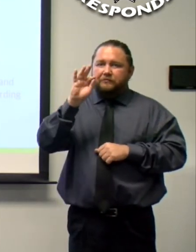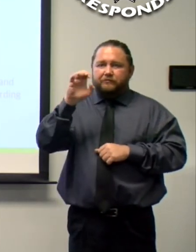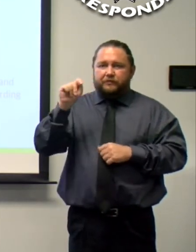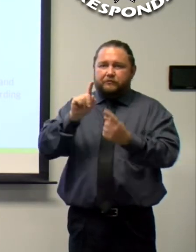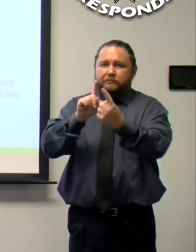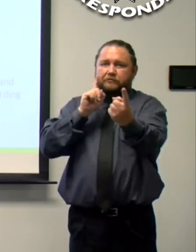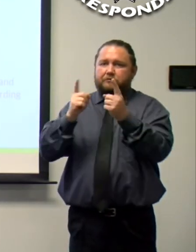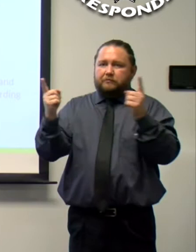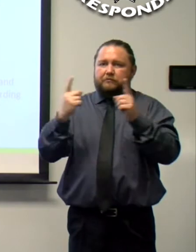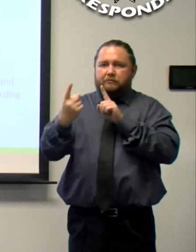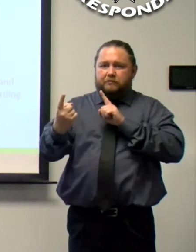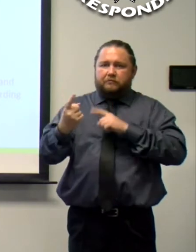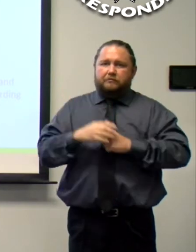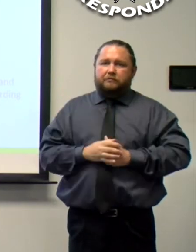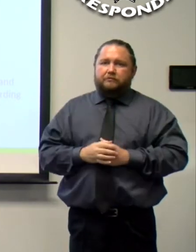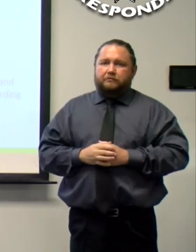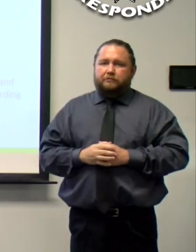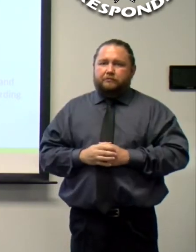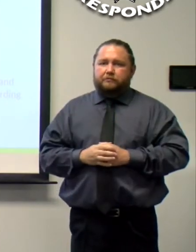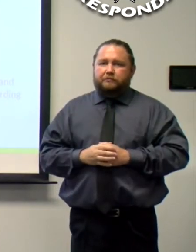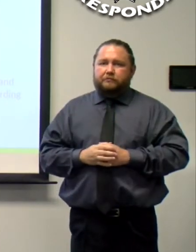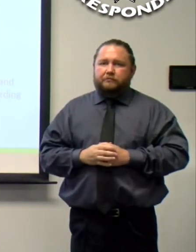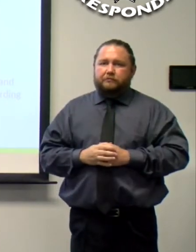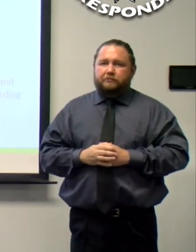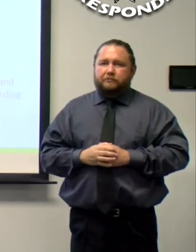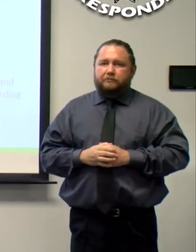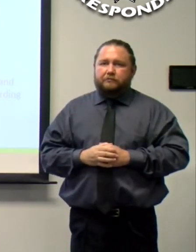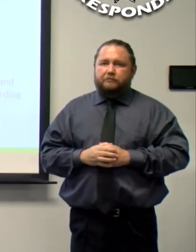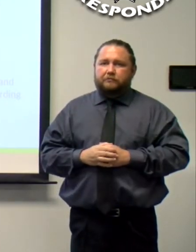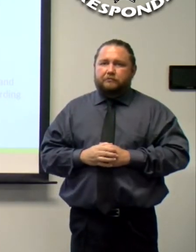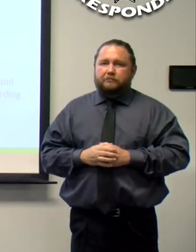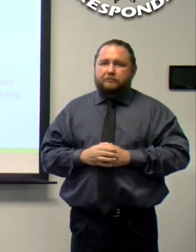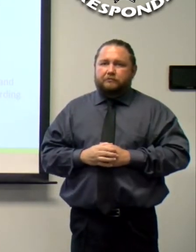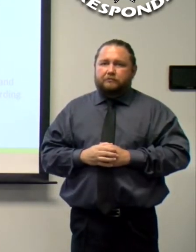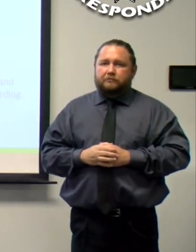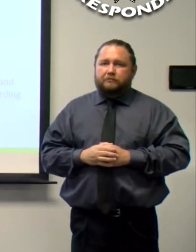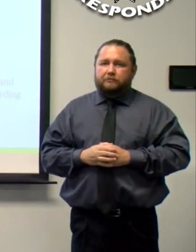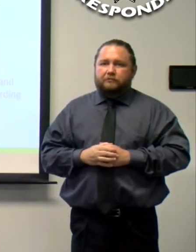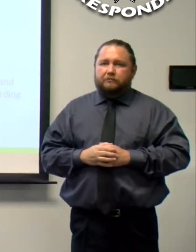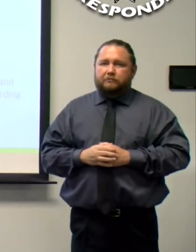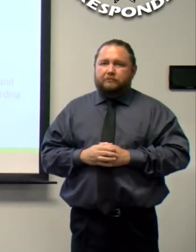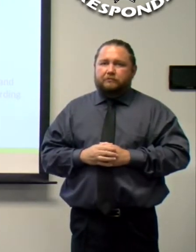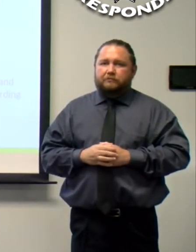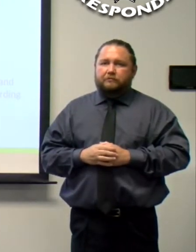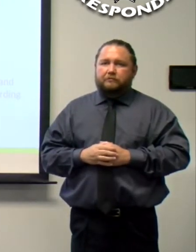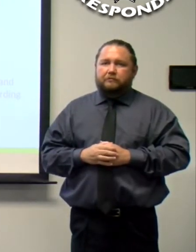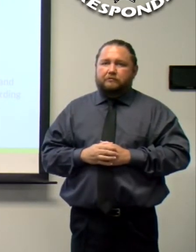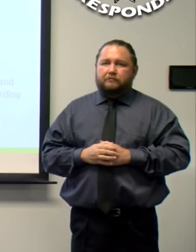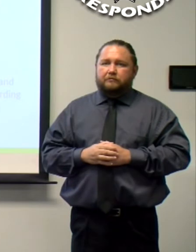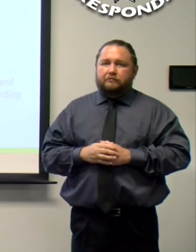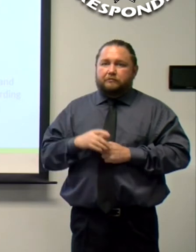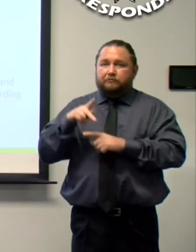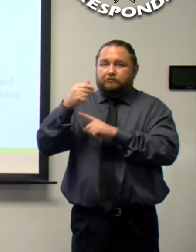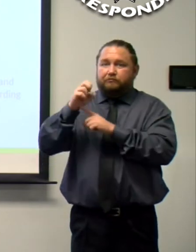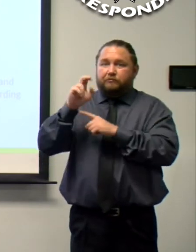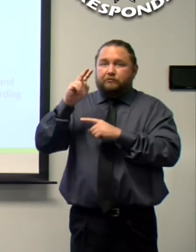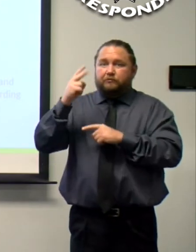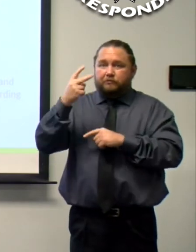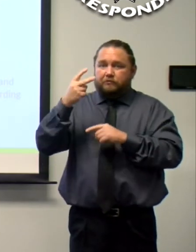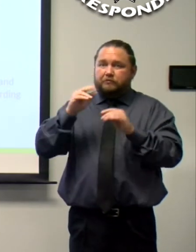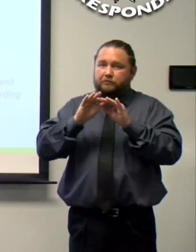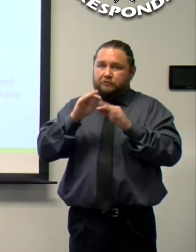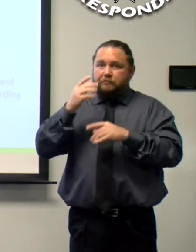now, slightly larger groups of people could gather in phase 2, up to 50 people, as long as